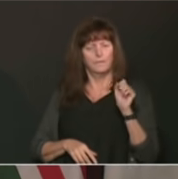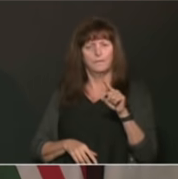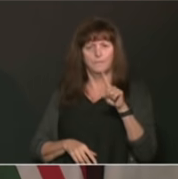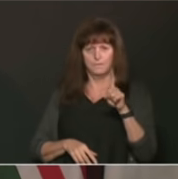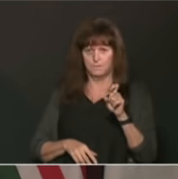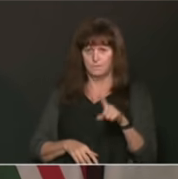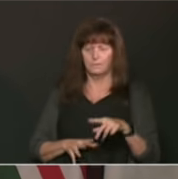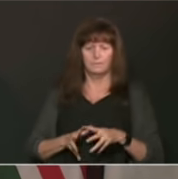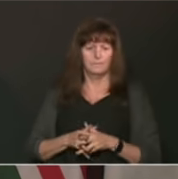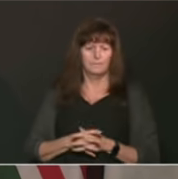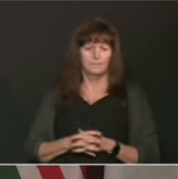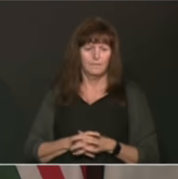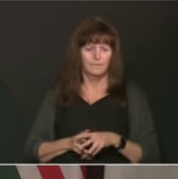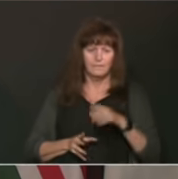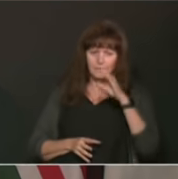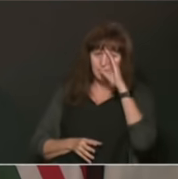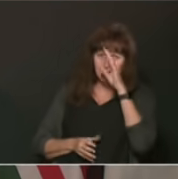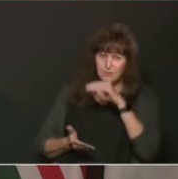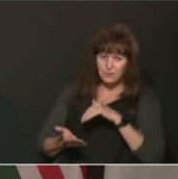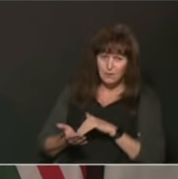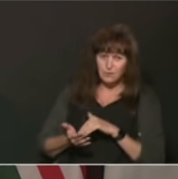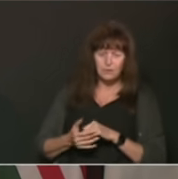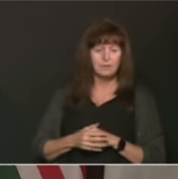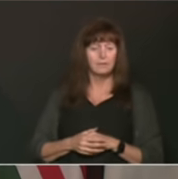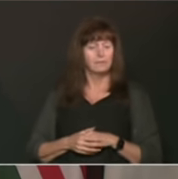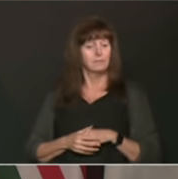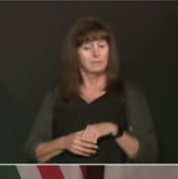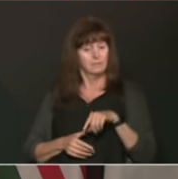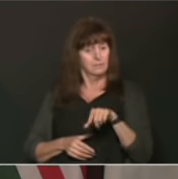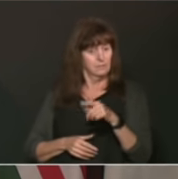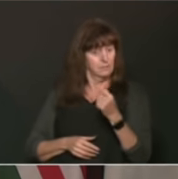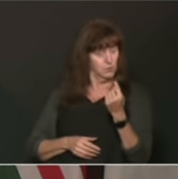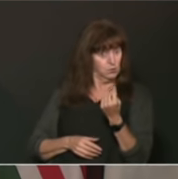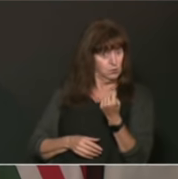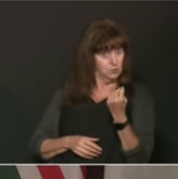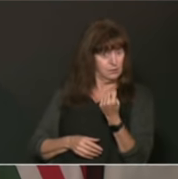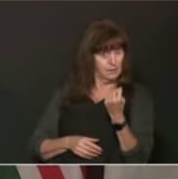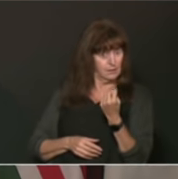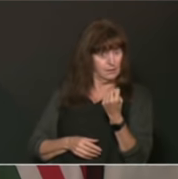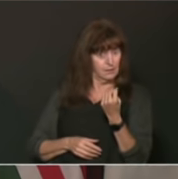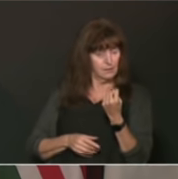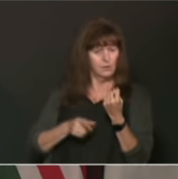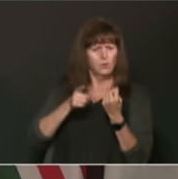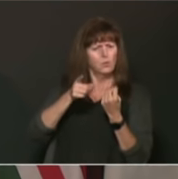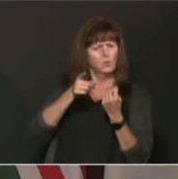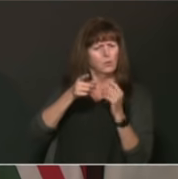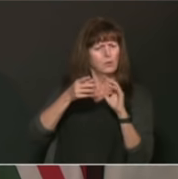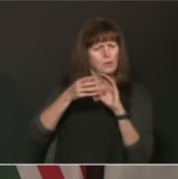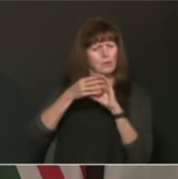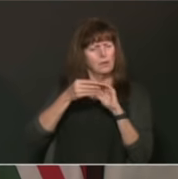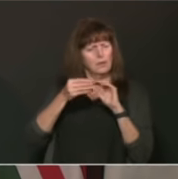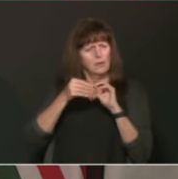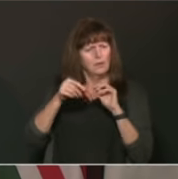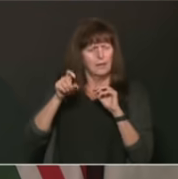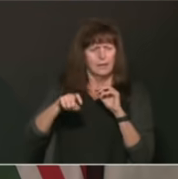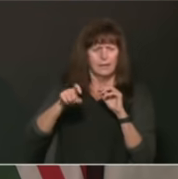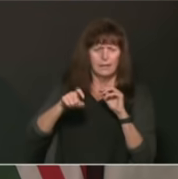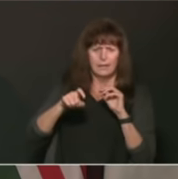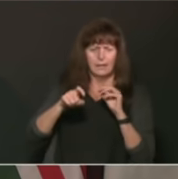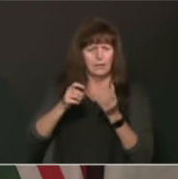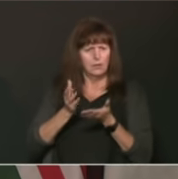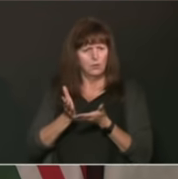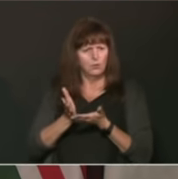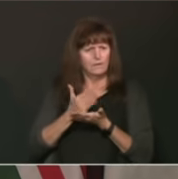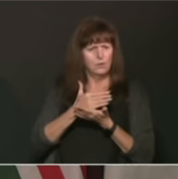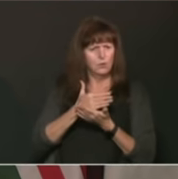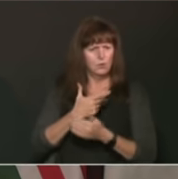Hi, Doctor. On Tuesday, you were speaking of that perhaps we need a review of vaccine exemptions because